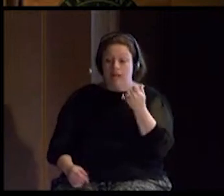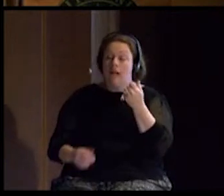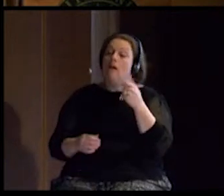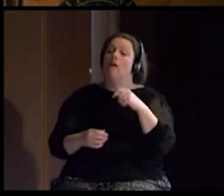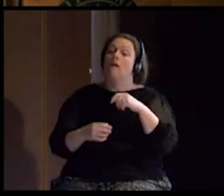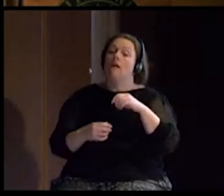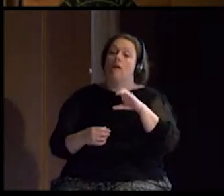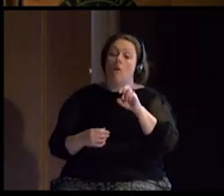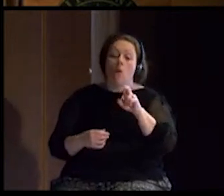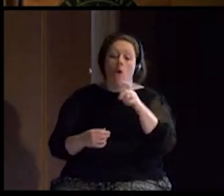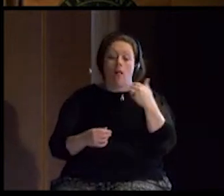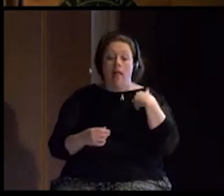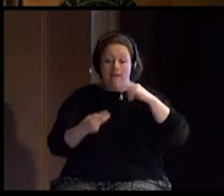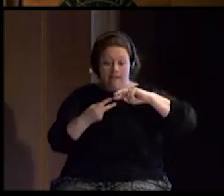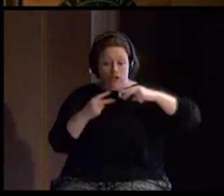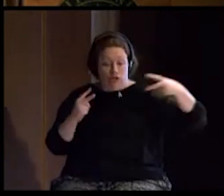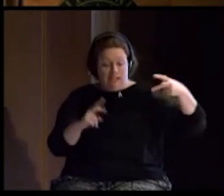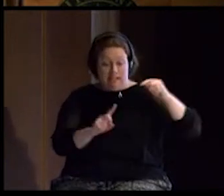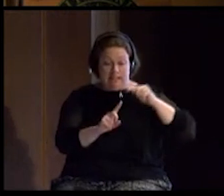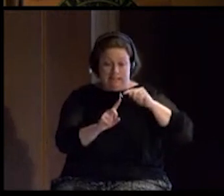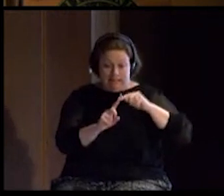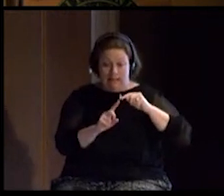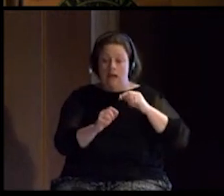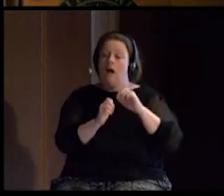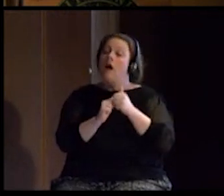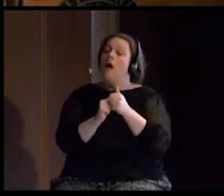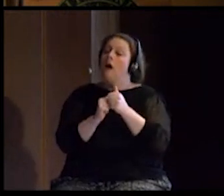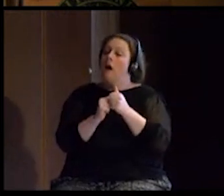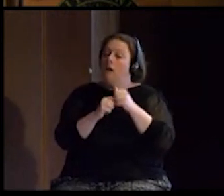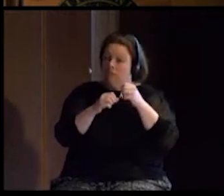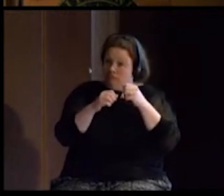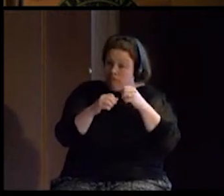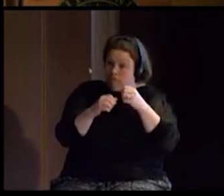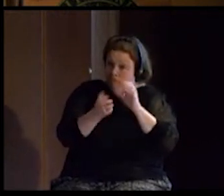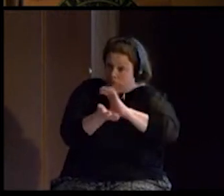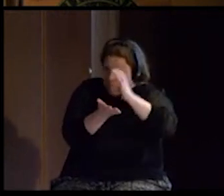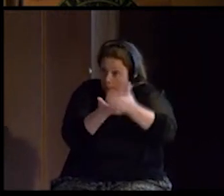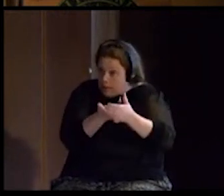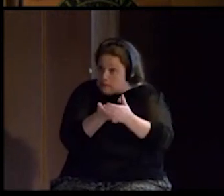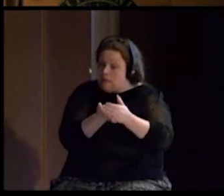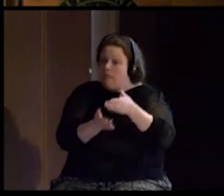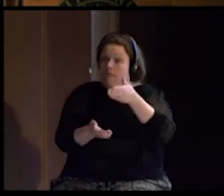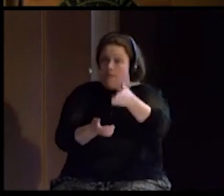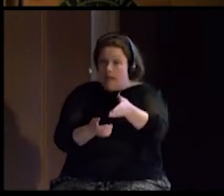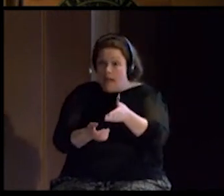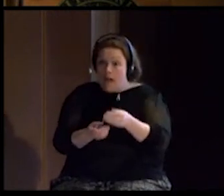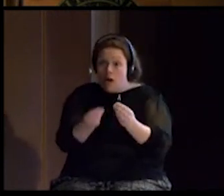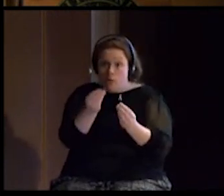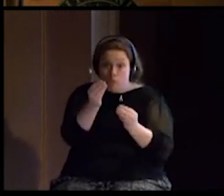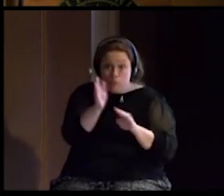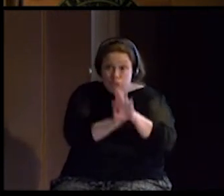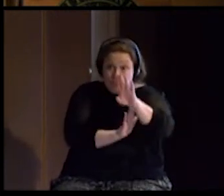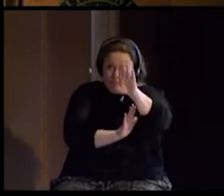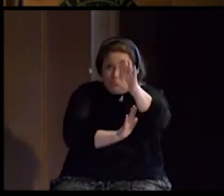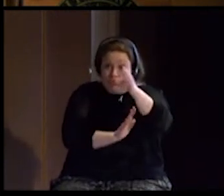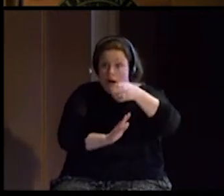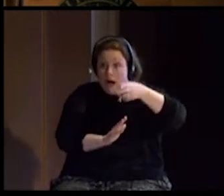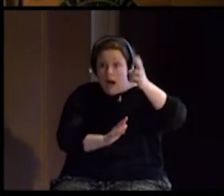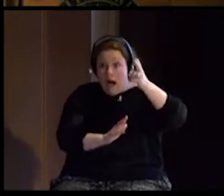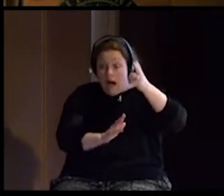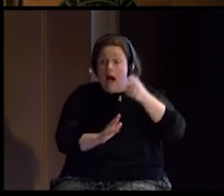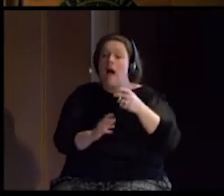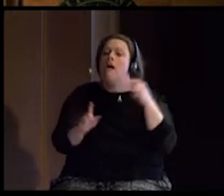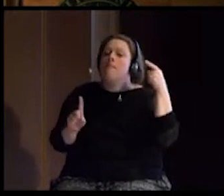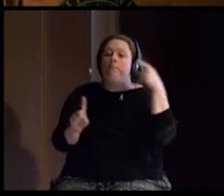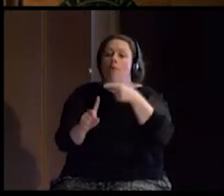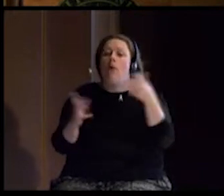and its gene expression value. How abundant is that gene in the tissue? Blue meaning low abundance, red high abundance. And the take-home here